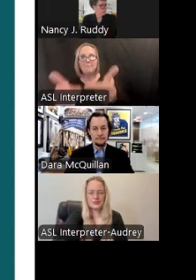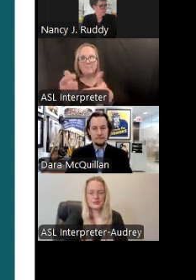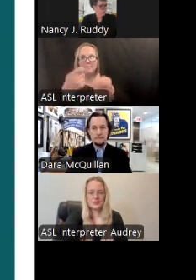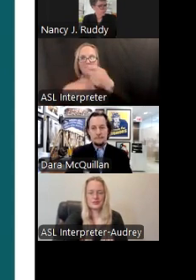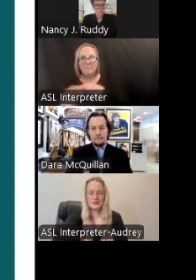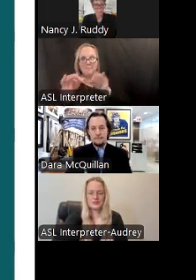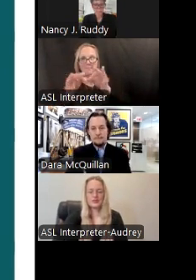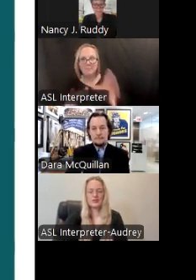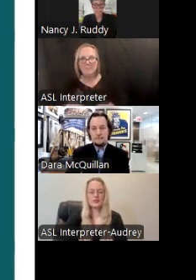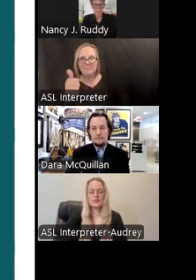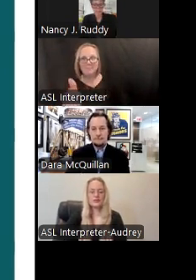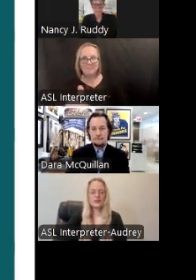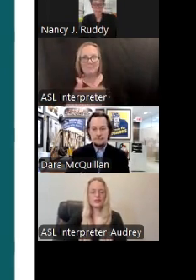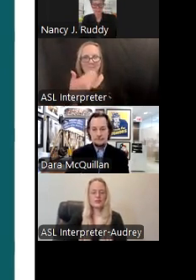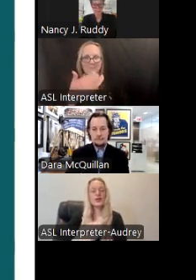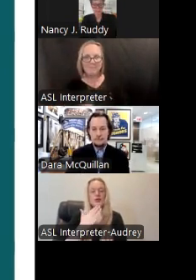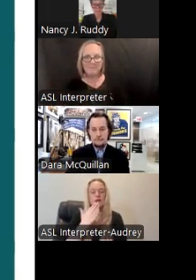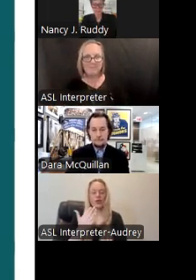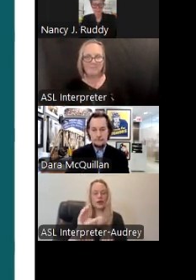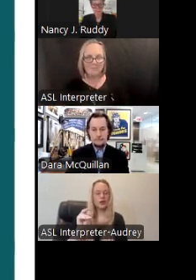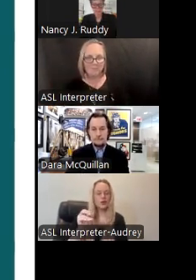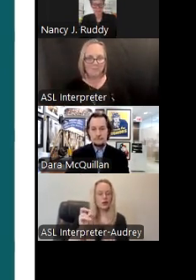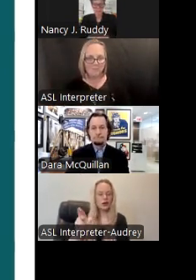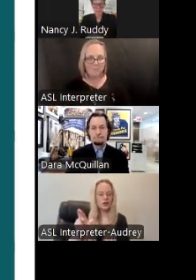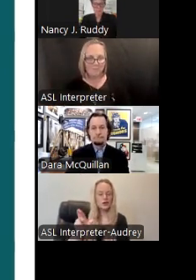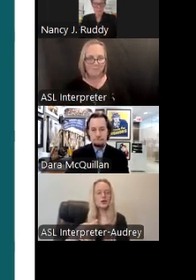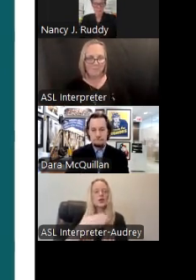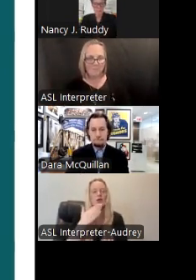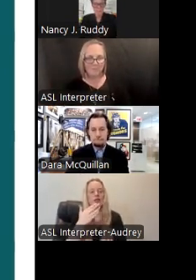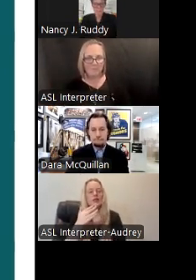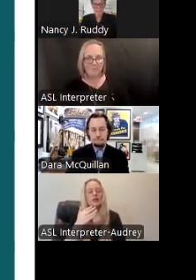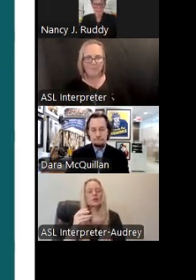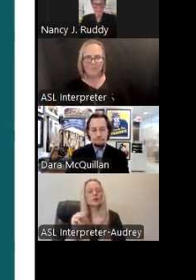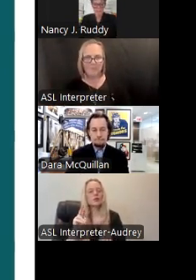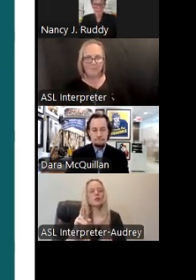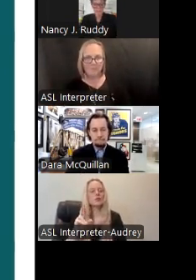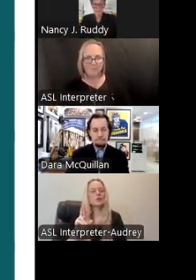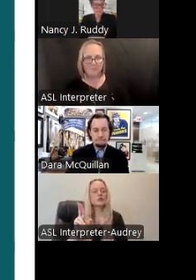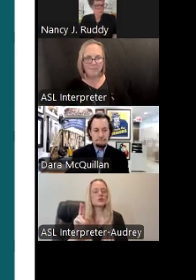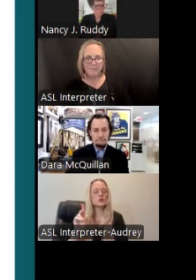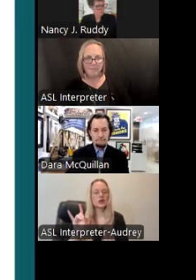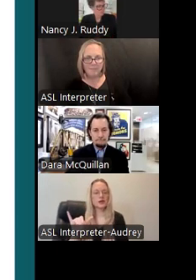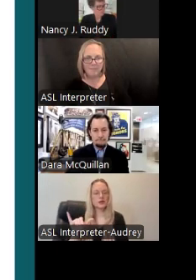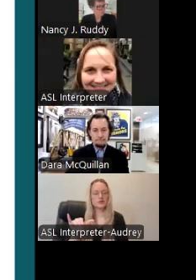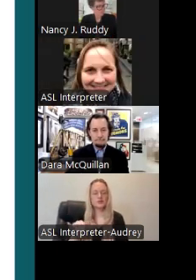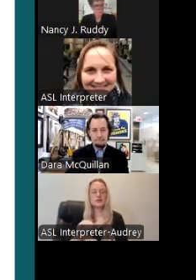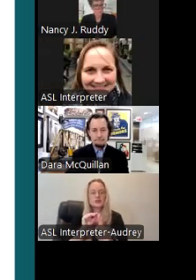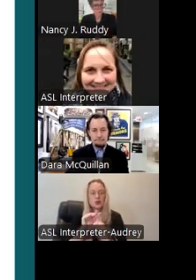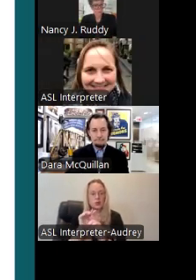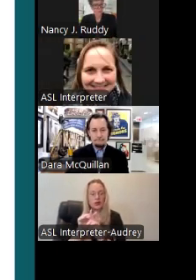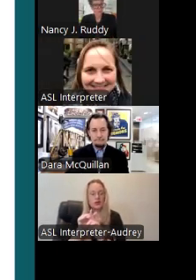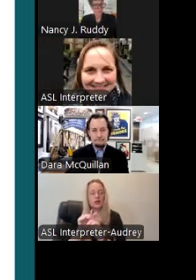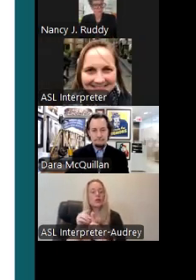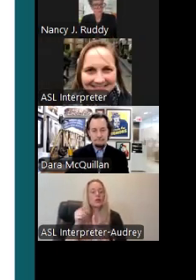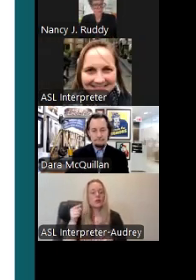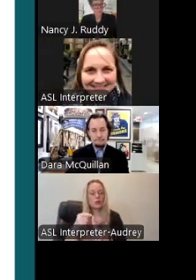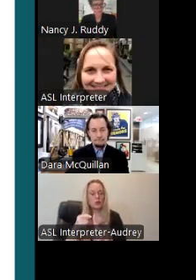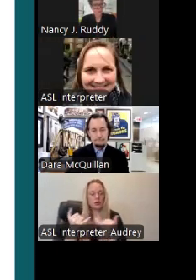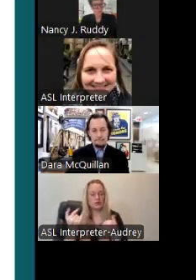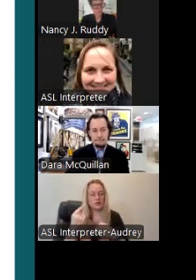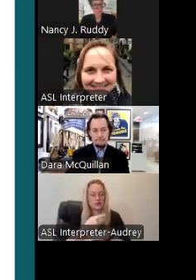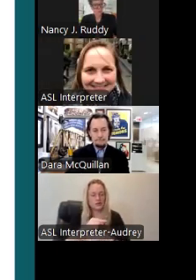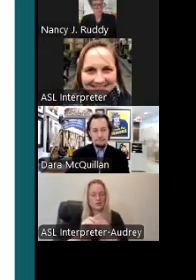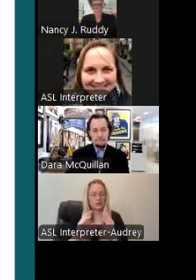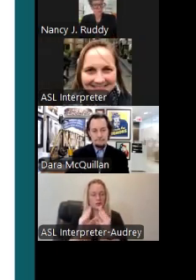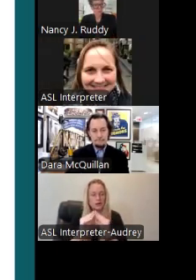Thank you, Connor, and thank you, Mr. McQuillan and Ms. Ruddy. As a reminder, the purpose of today's session is